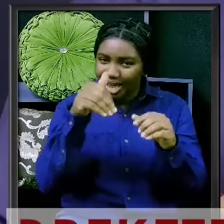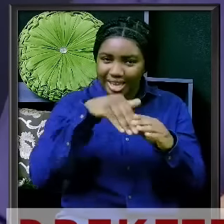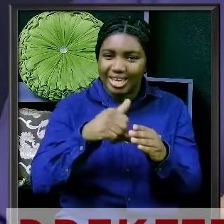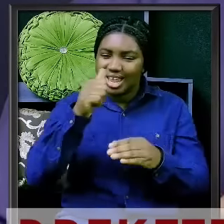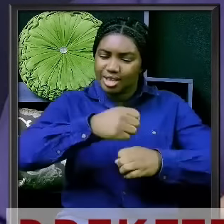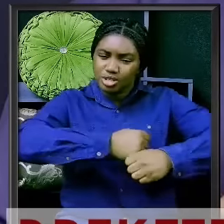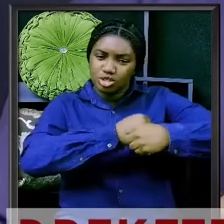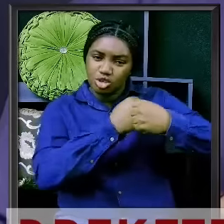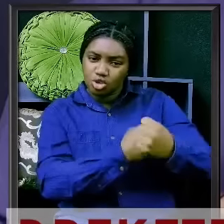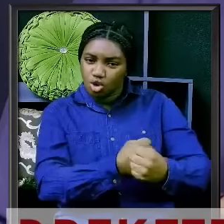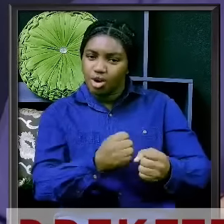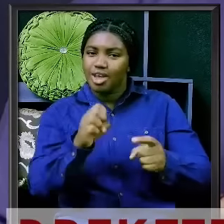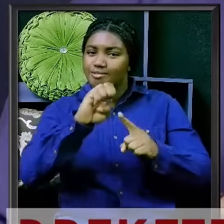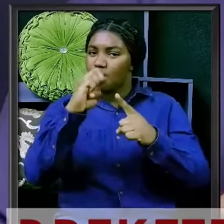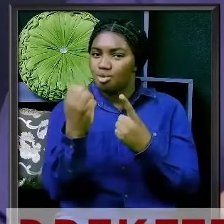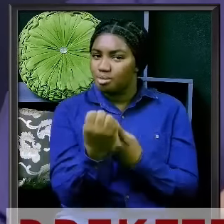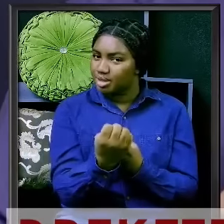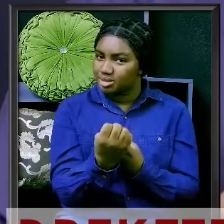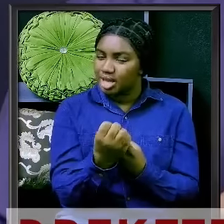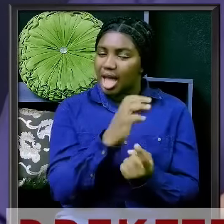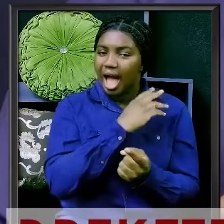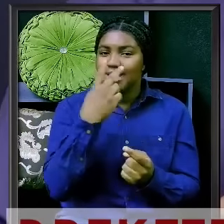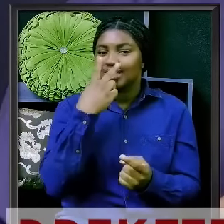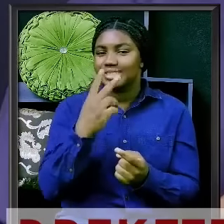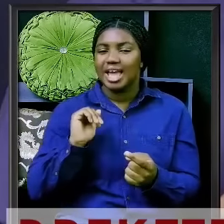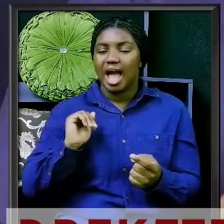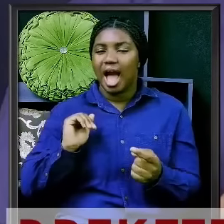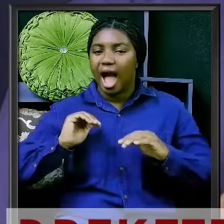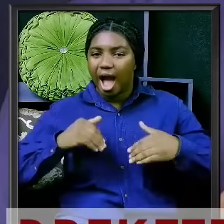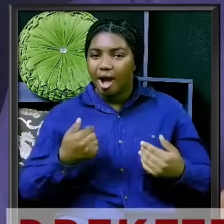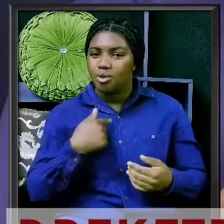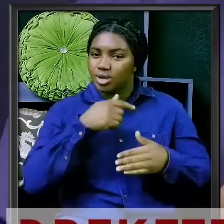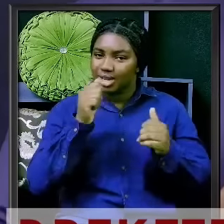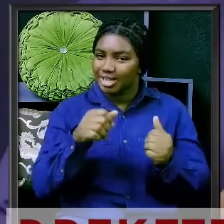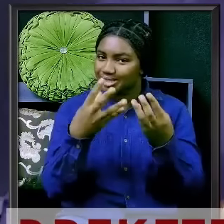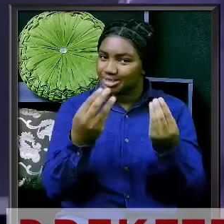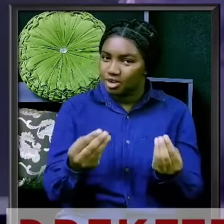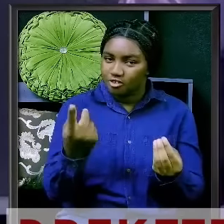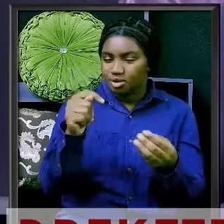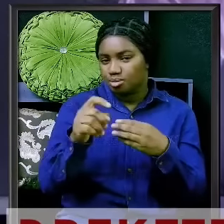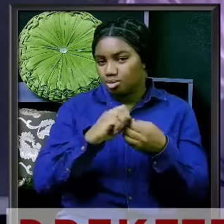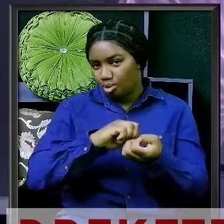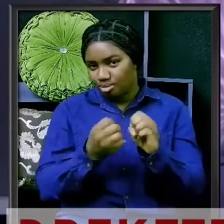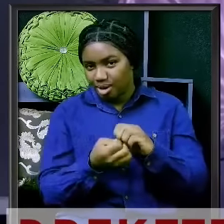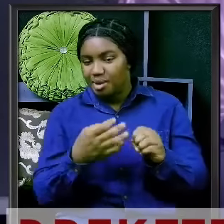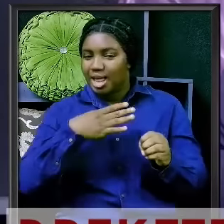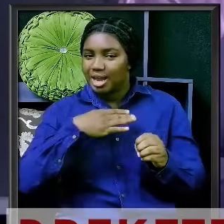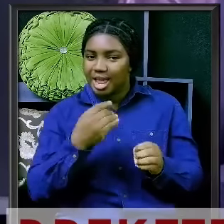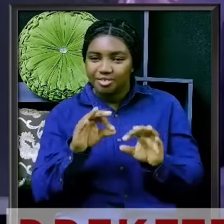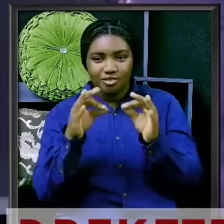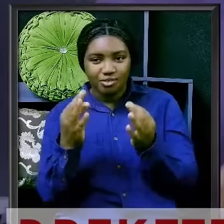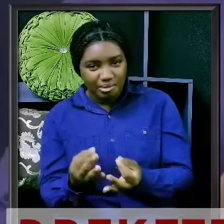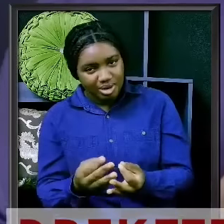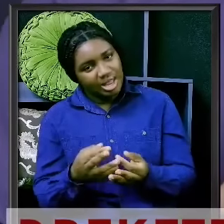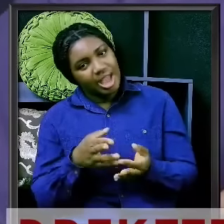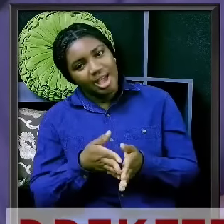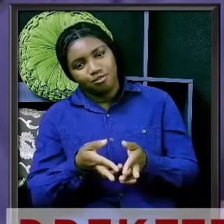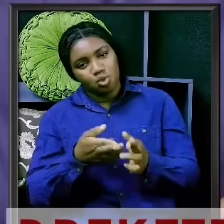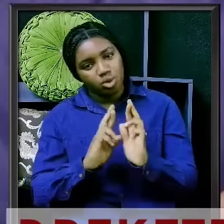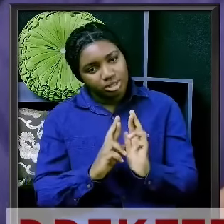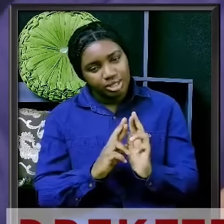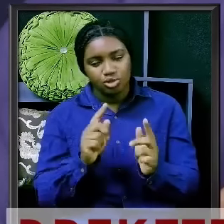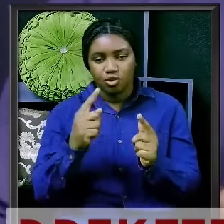secured environment and then see how we can settle the problem, just like Brekete have requested for